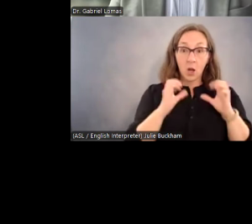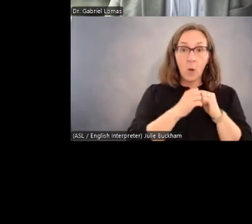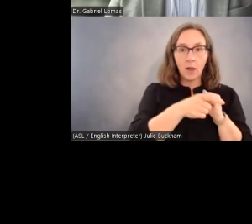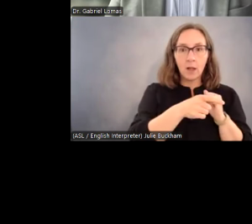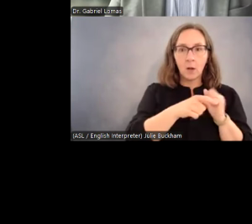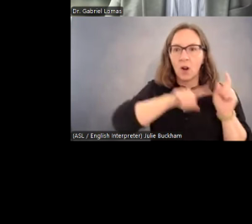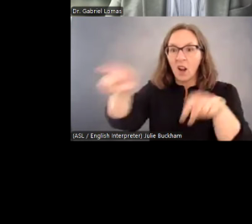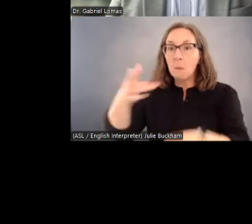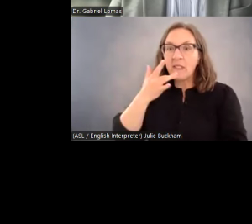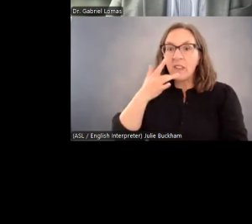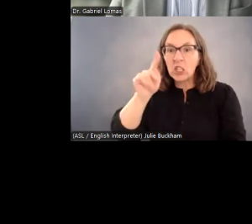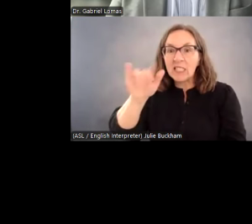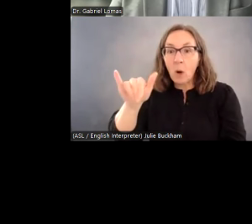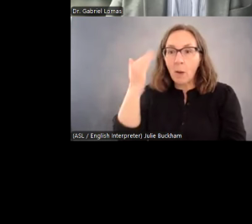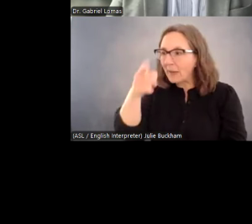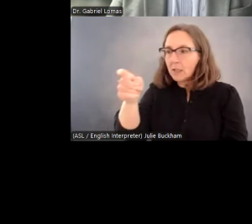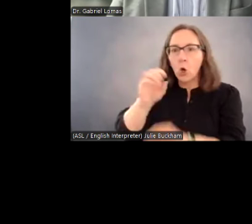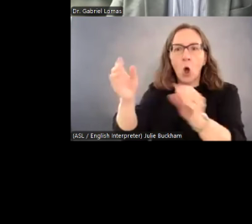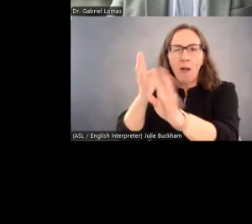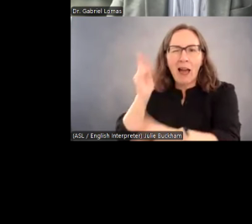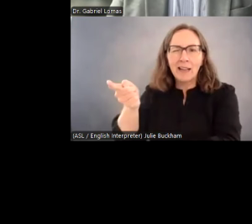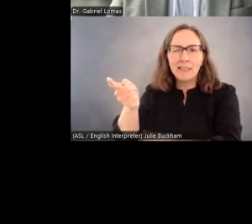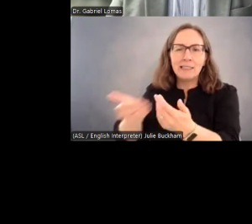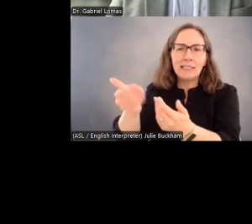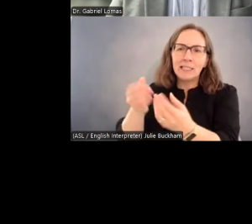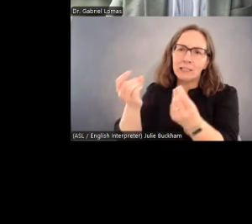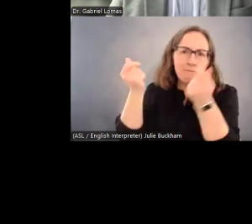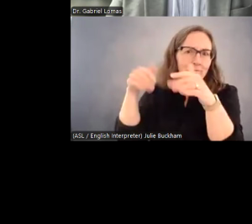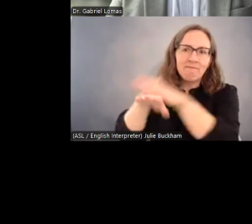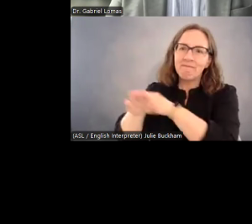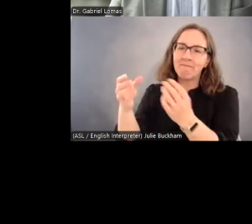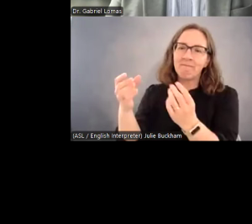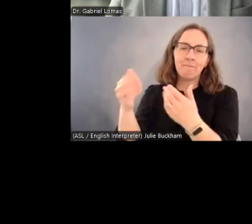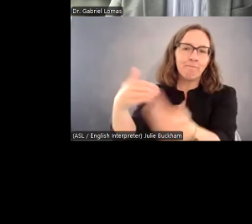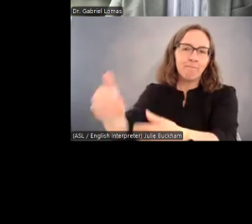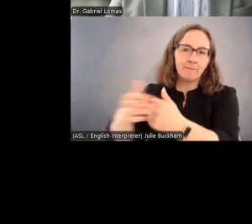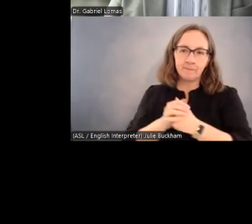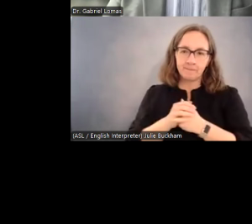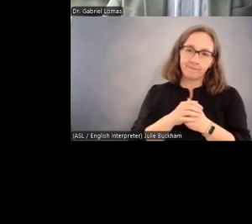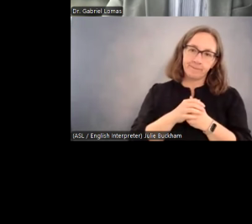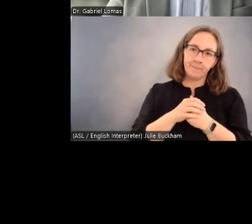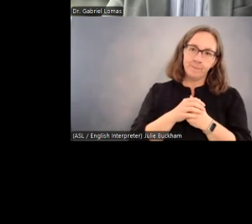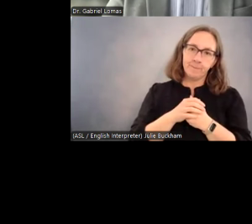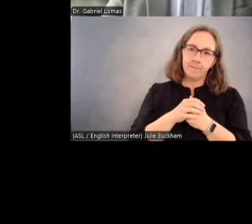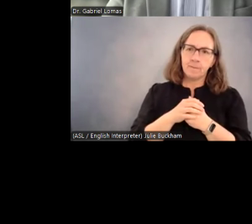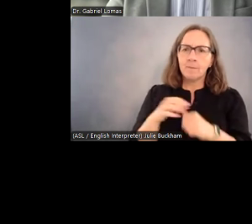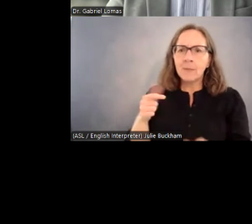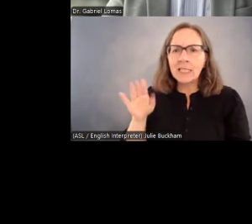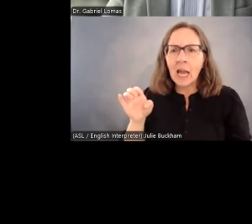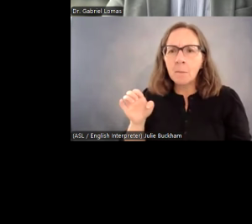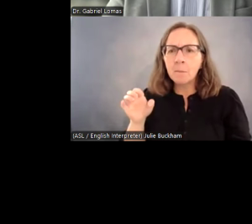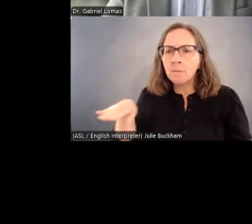a TTY because no one was waiting in line for the use of that video. Gabe, I'm seeing some